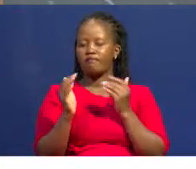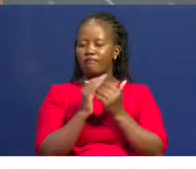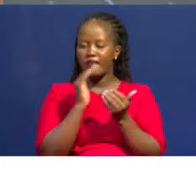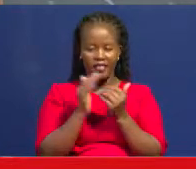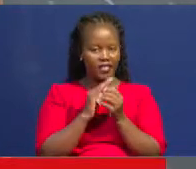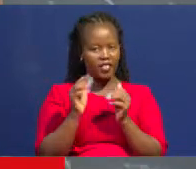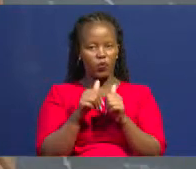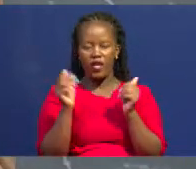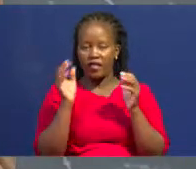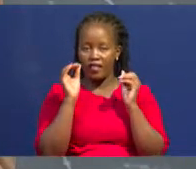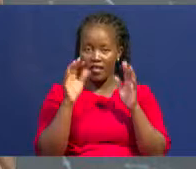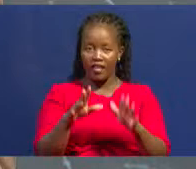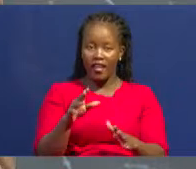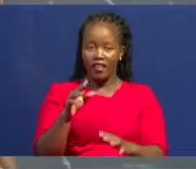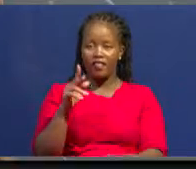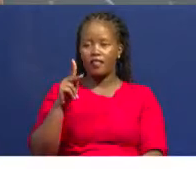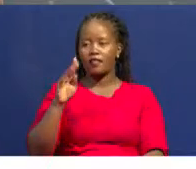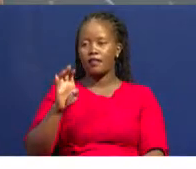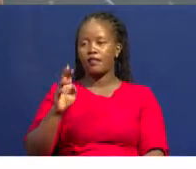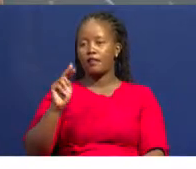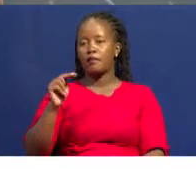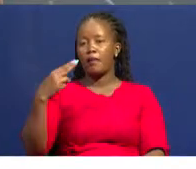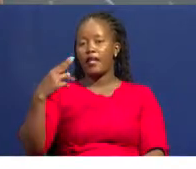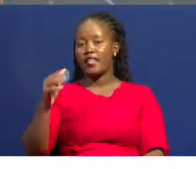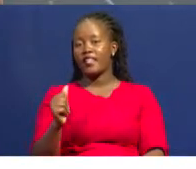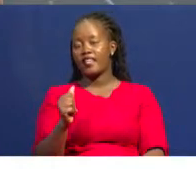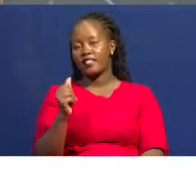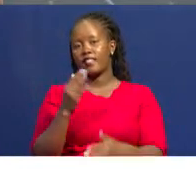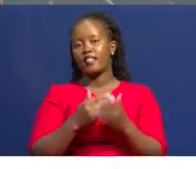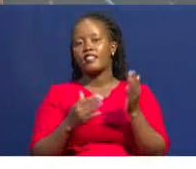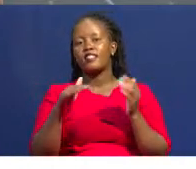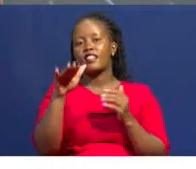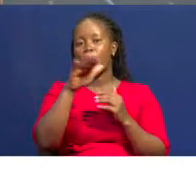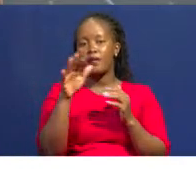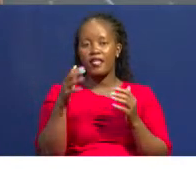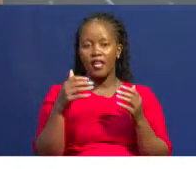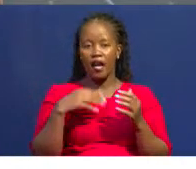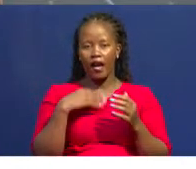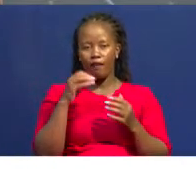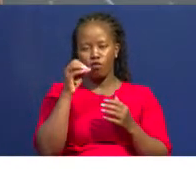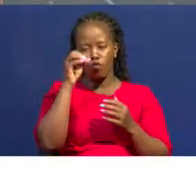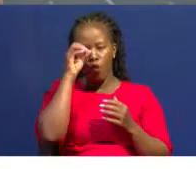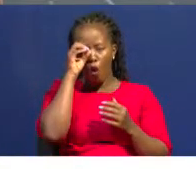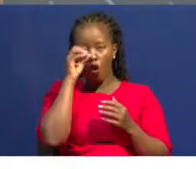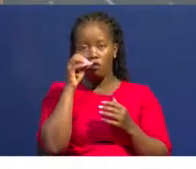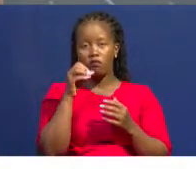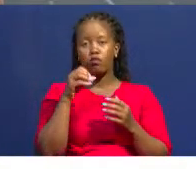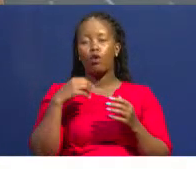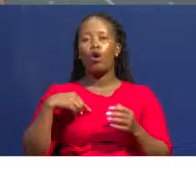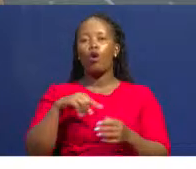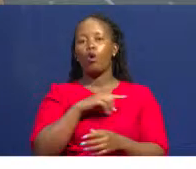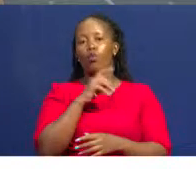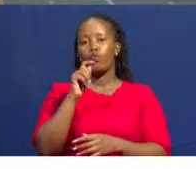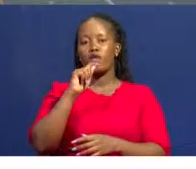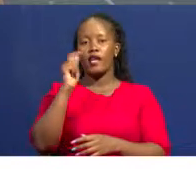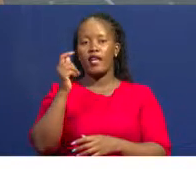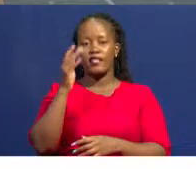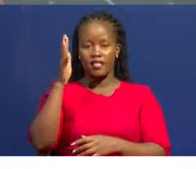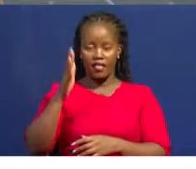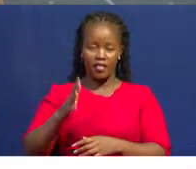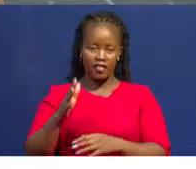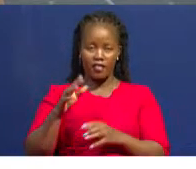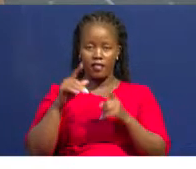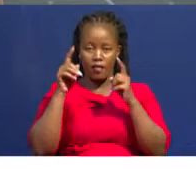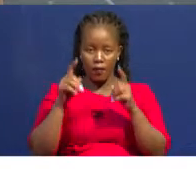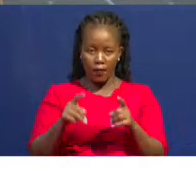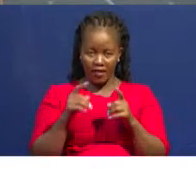Kenya. You get pothole in the highway, whereby us as Kenyans, we should start prosecuting the Kenya